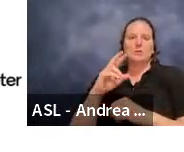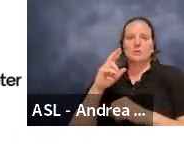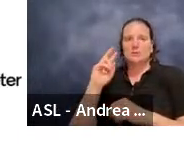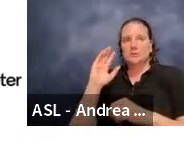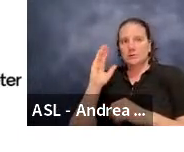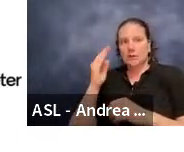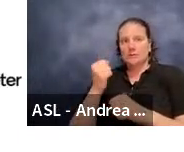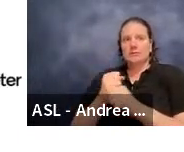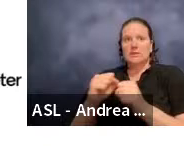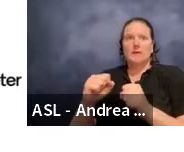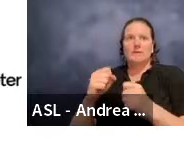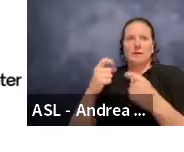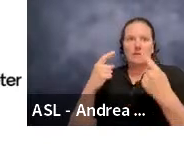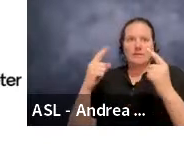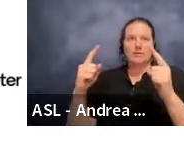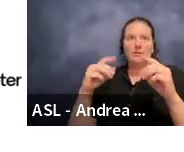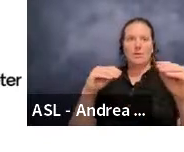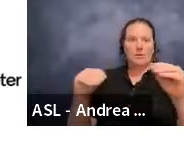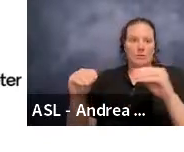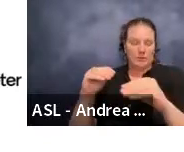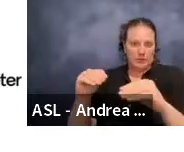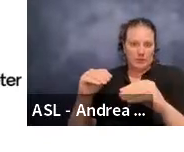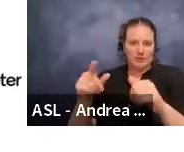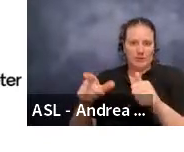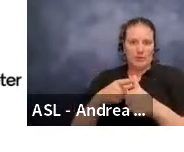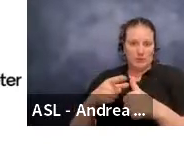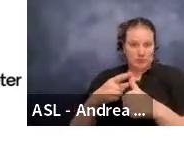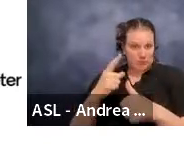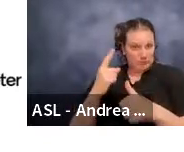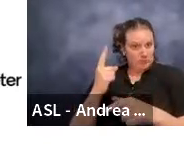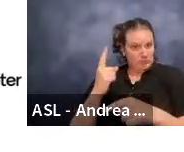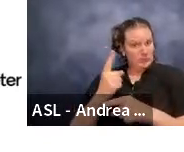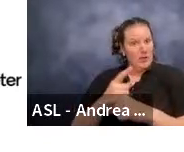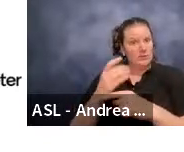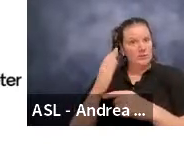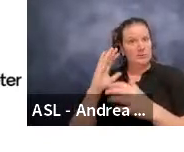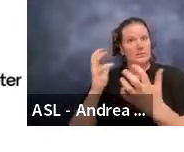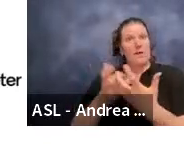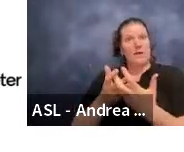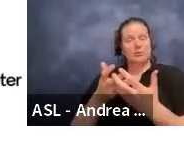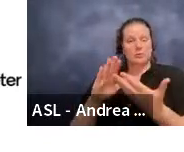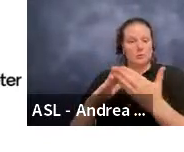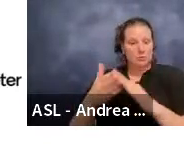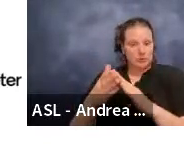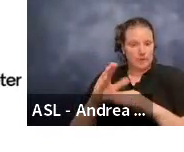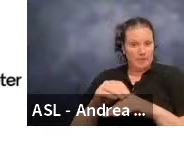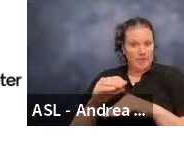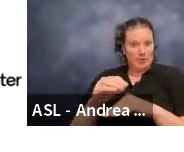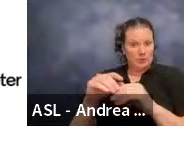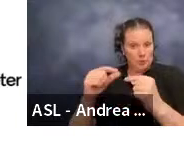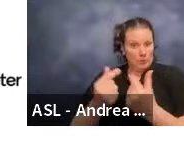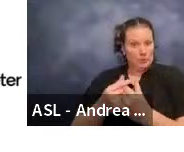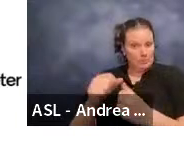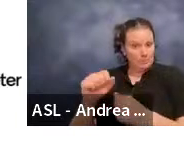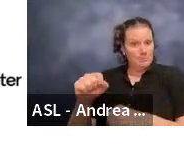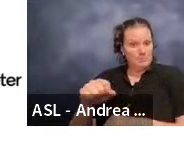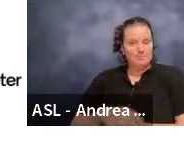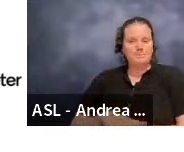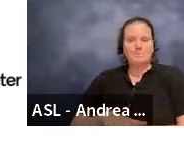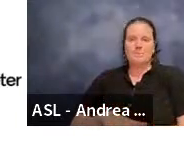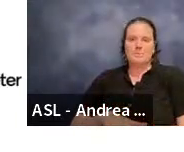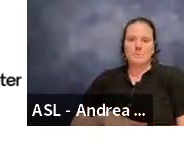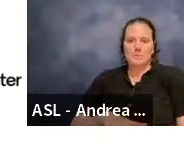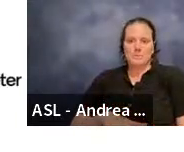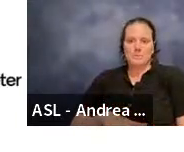efficient mobility is first. Does that seem like that resonates with the community advisory group? Mm-hmm.